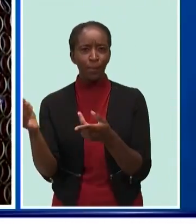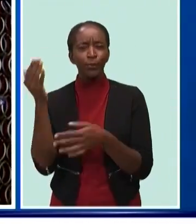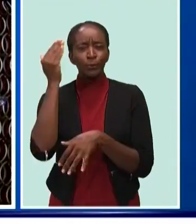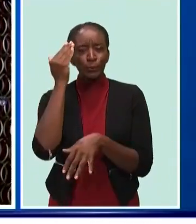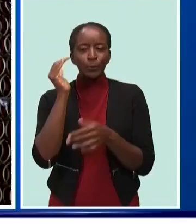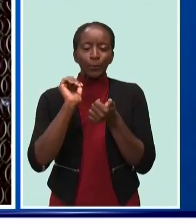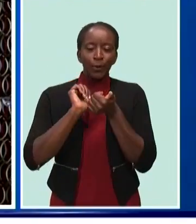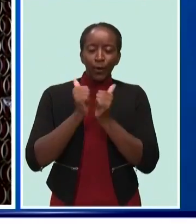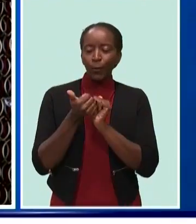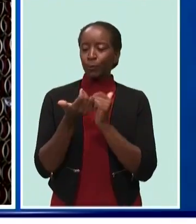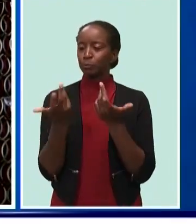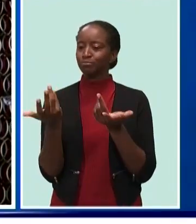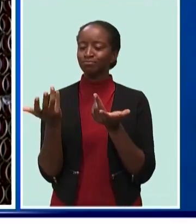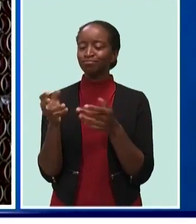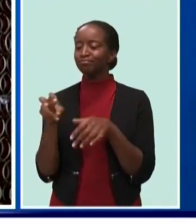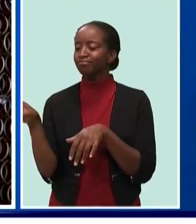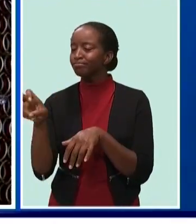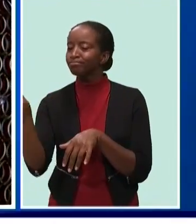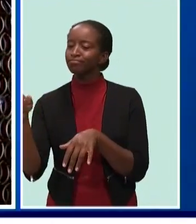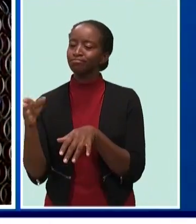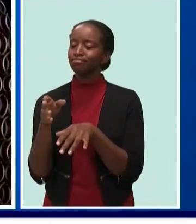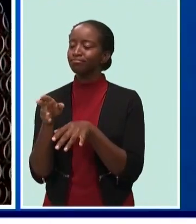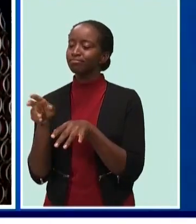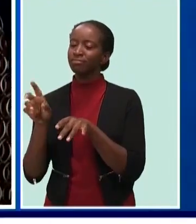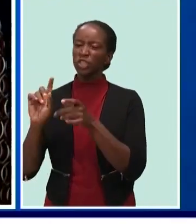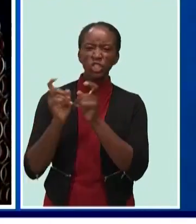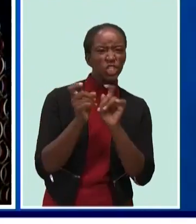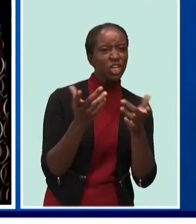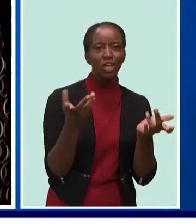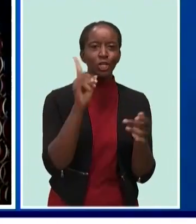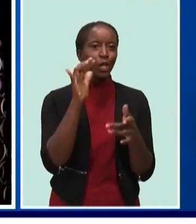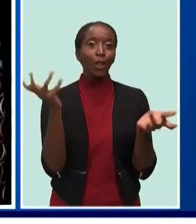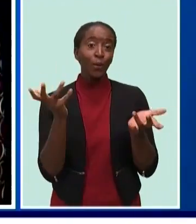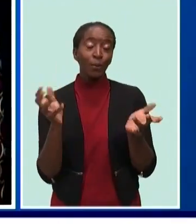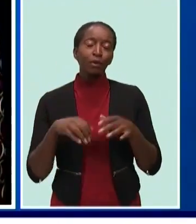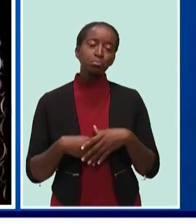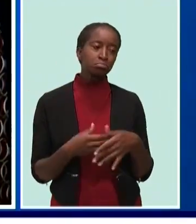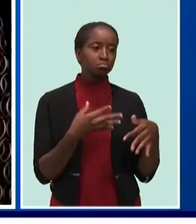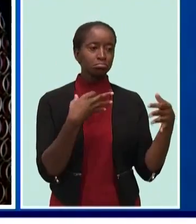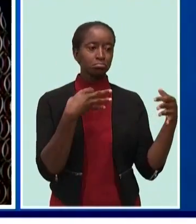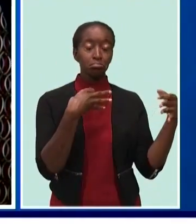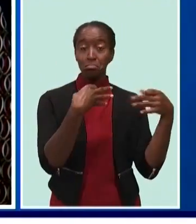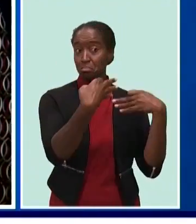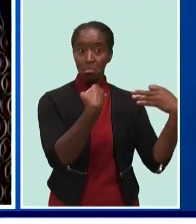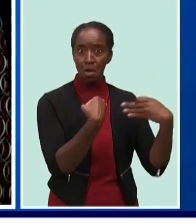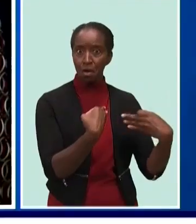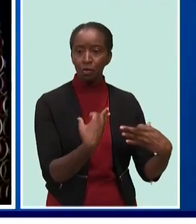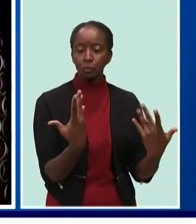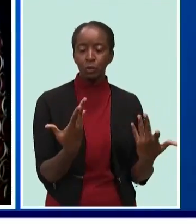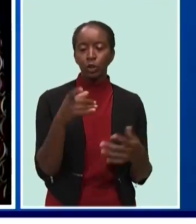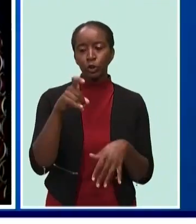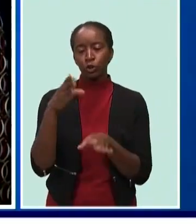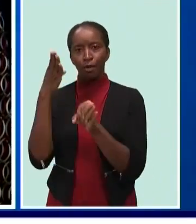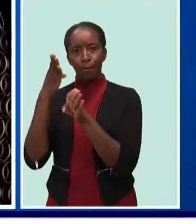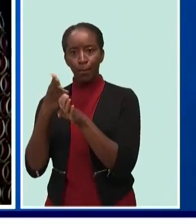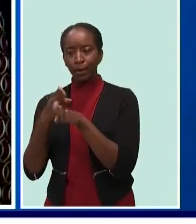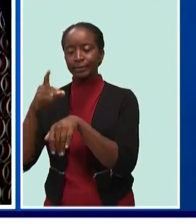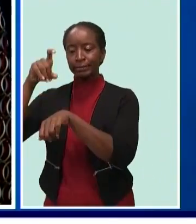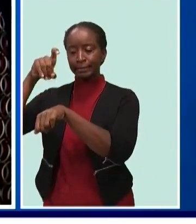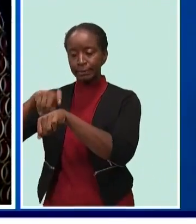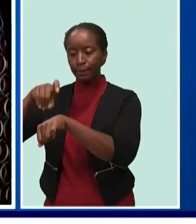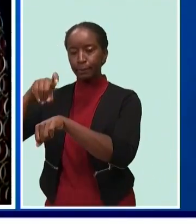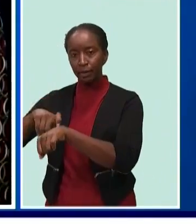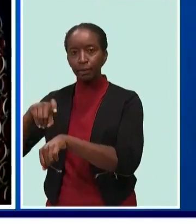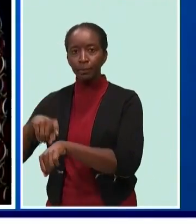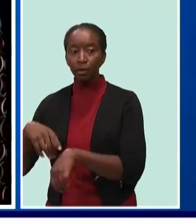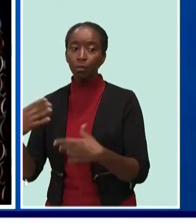example, whether we need to have scheduled times, not just for public buses, but for privately owned PSVs as well. And these are the things